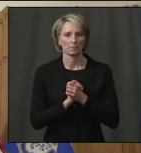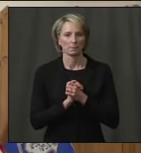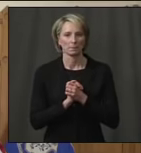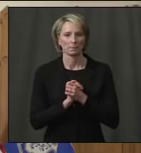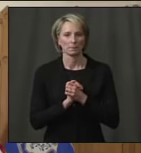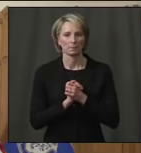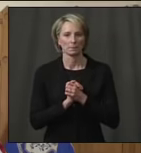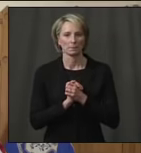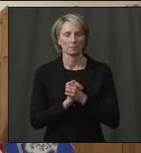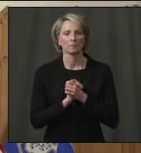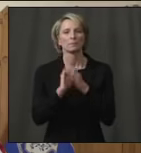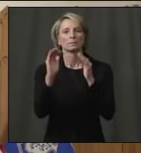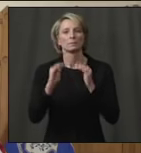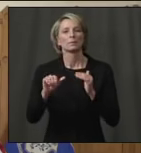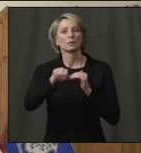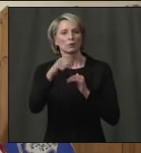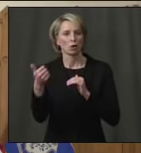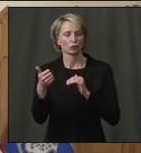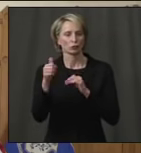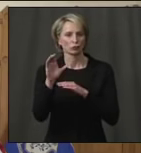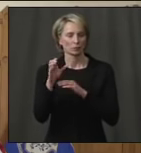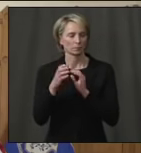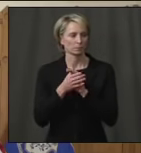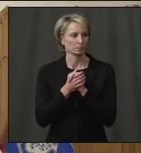The Day of New London.